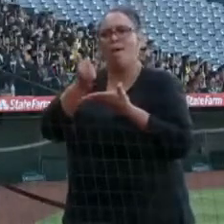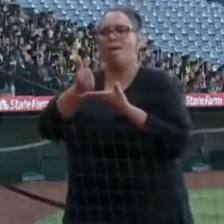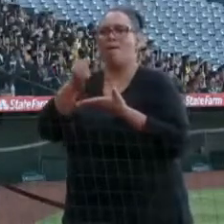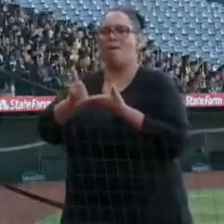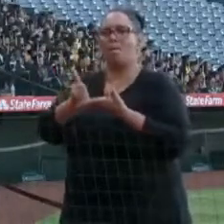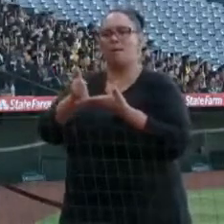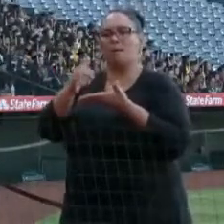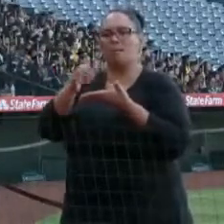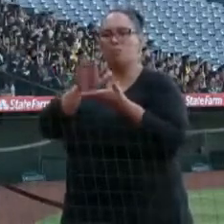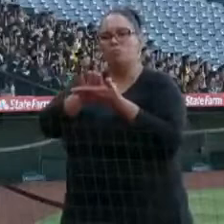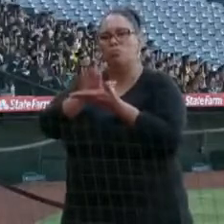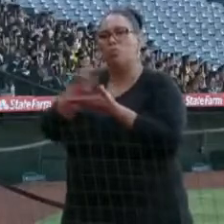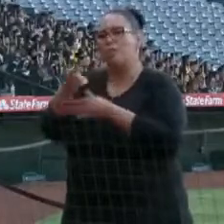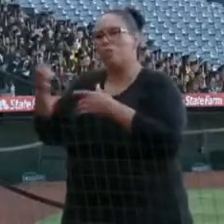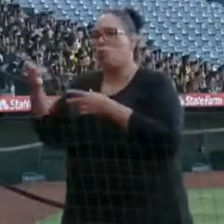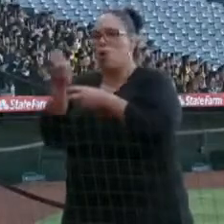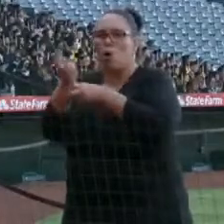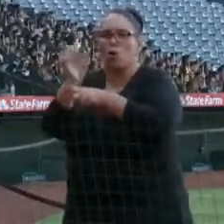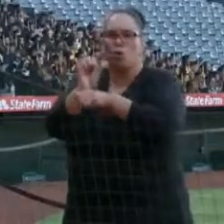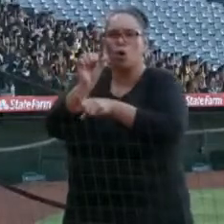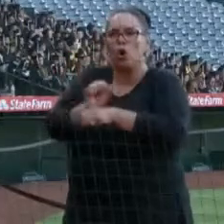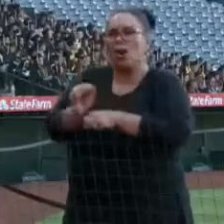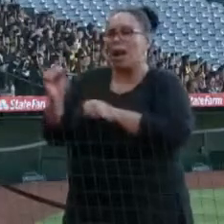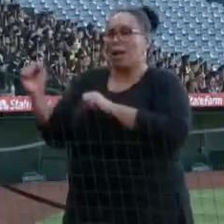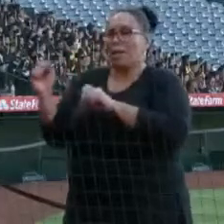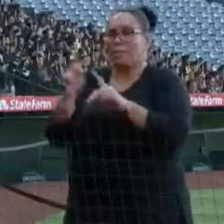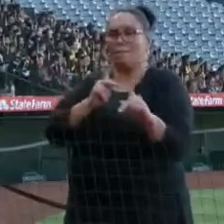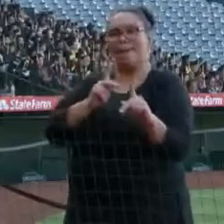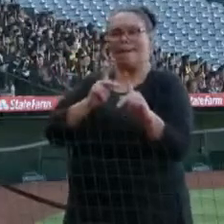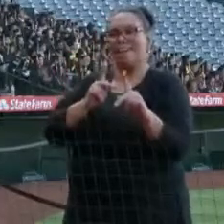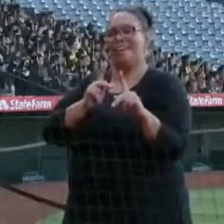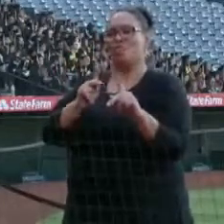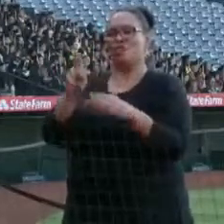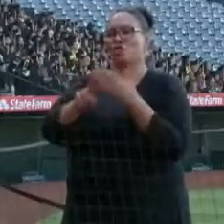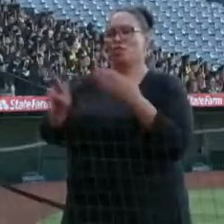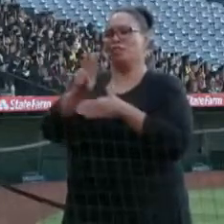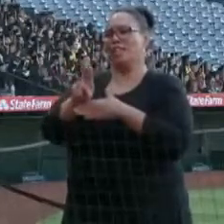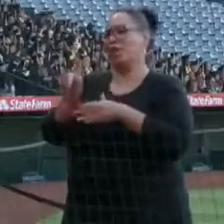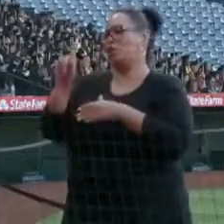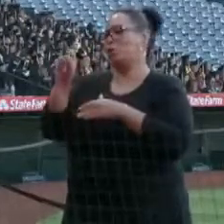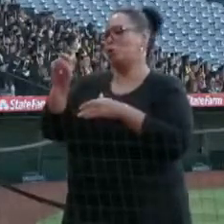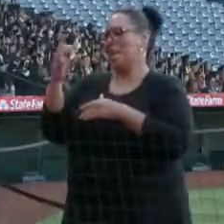work, I was officially admitted back to the university on August 17, 2018.